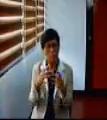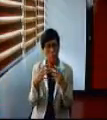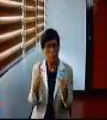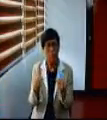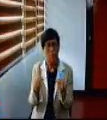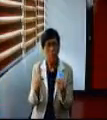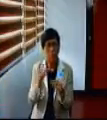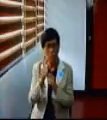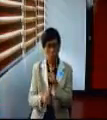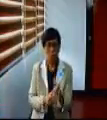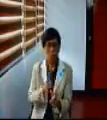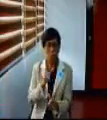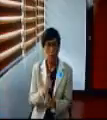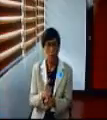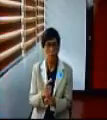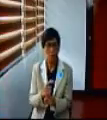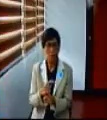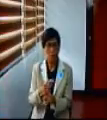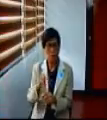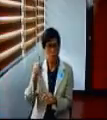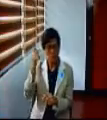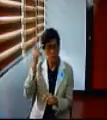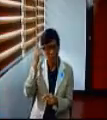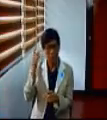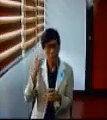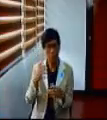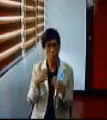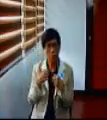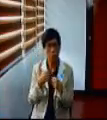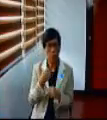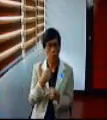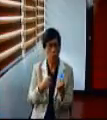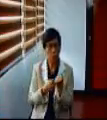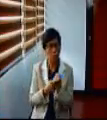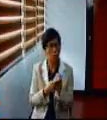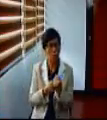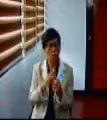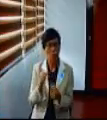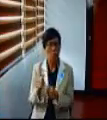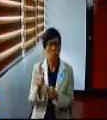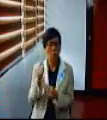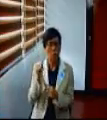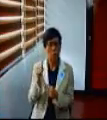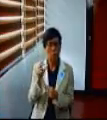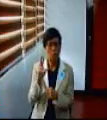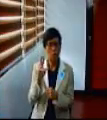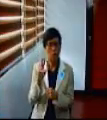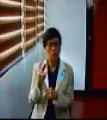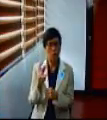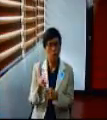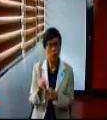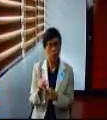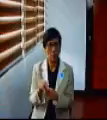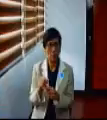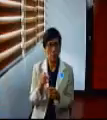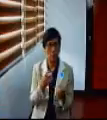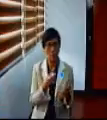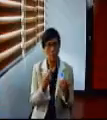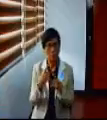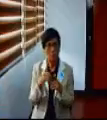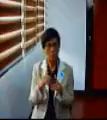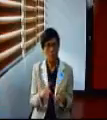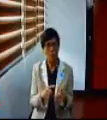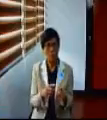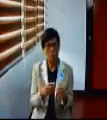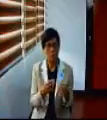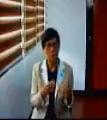support. There was no objection, no rejection during the endorsement of the Guiding Principles. The